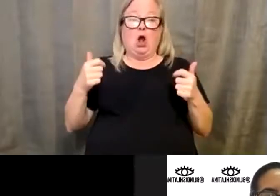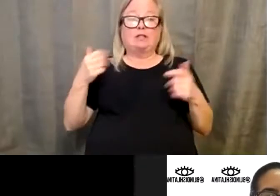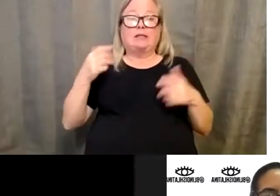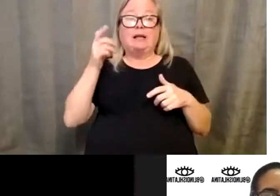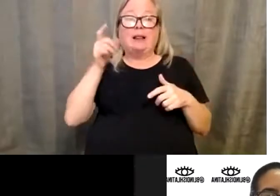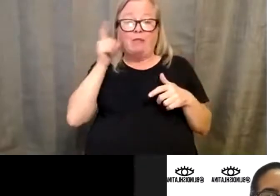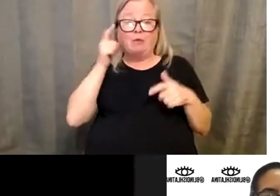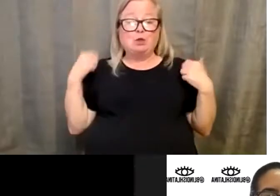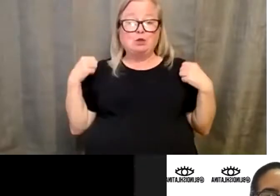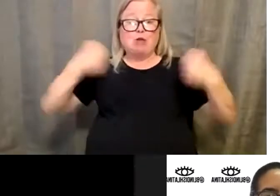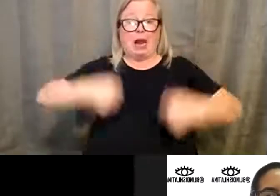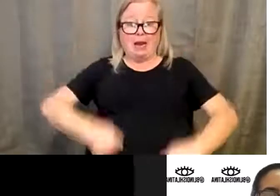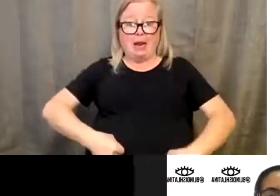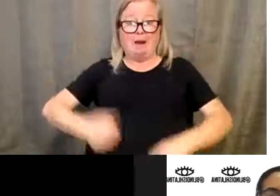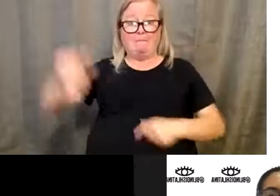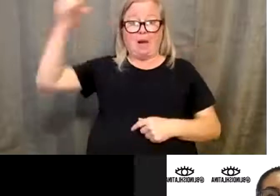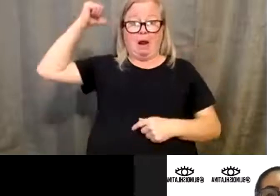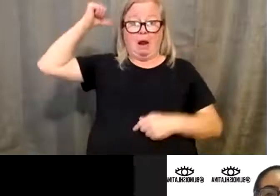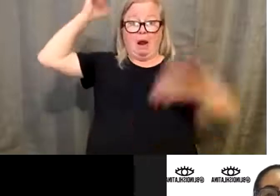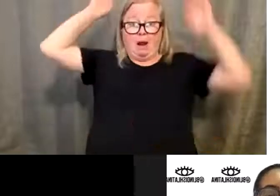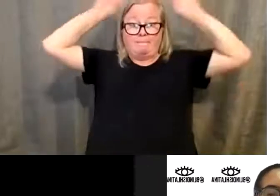me, there is a